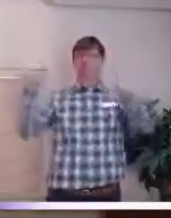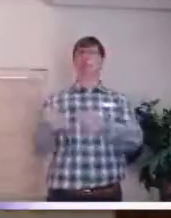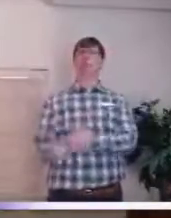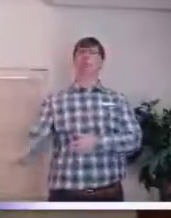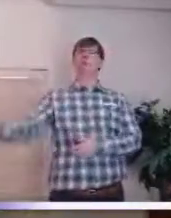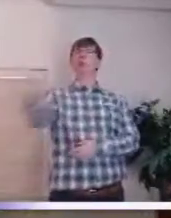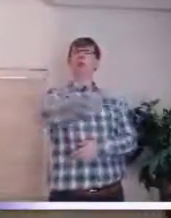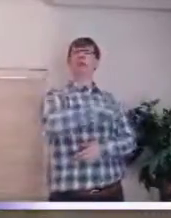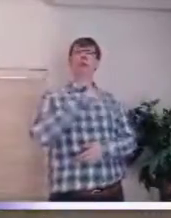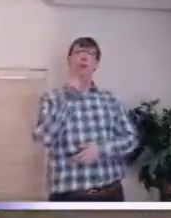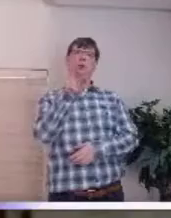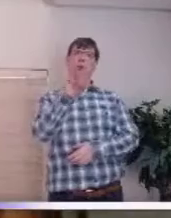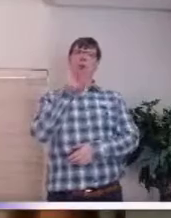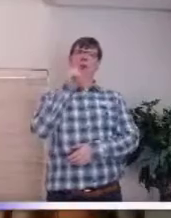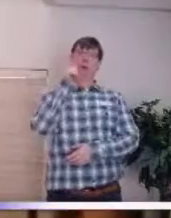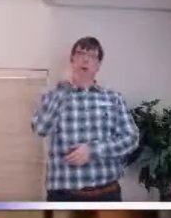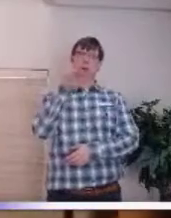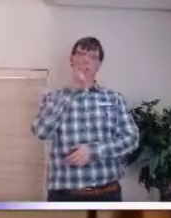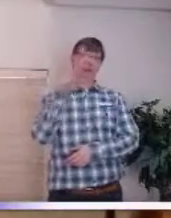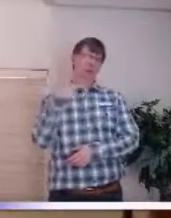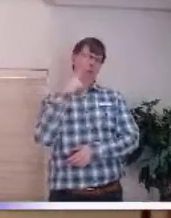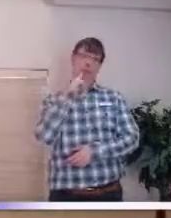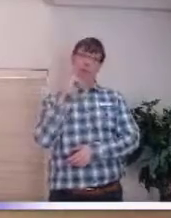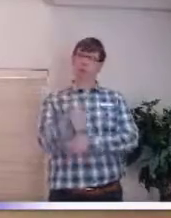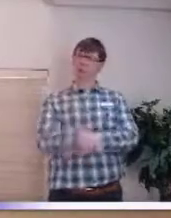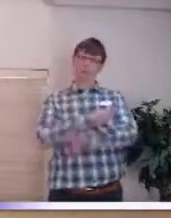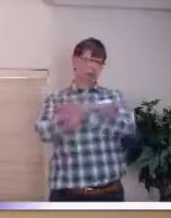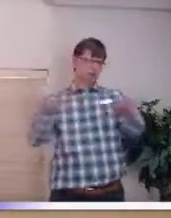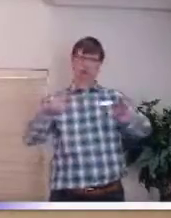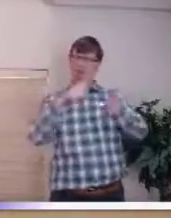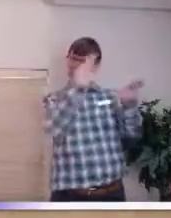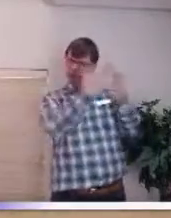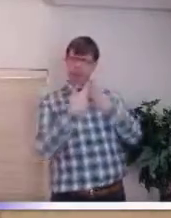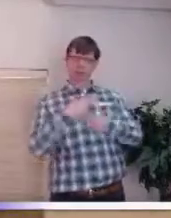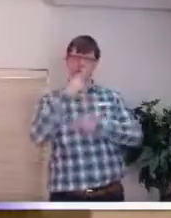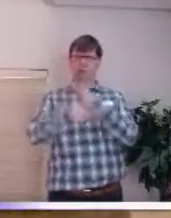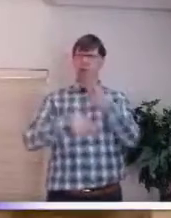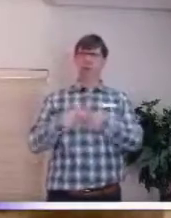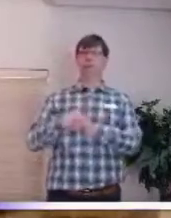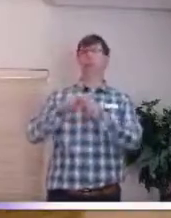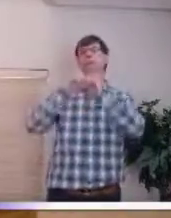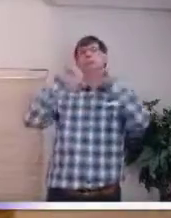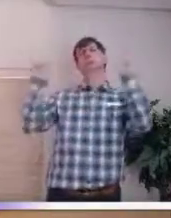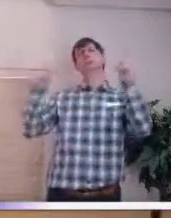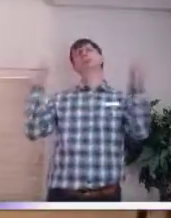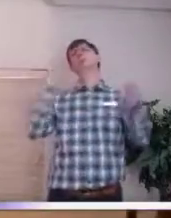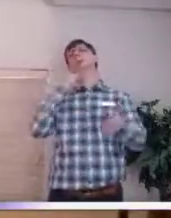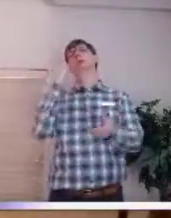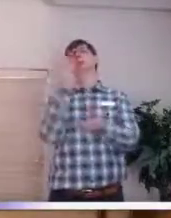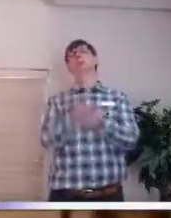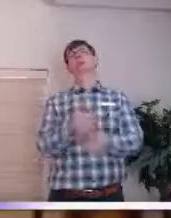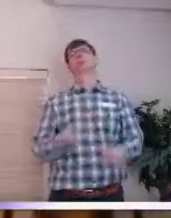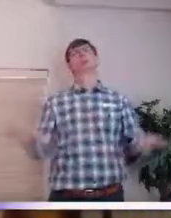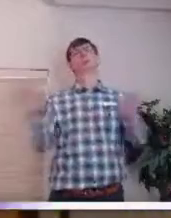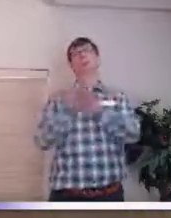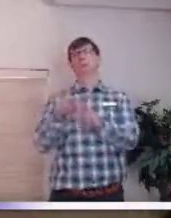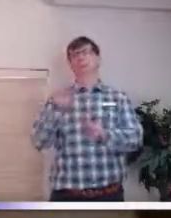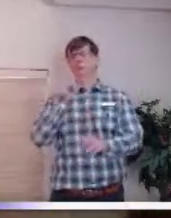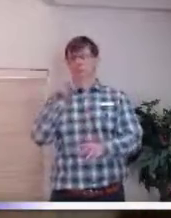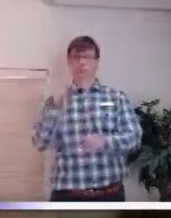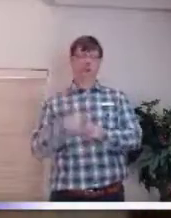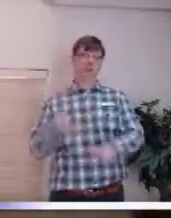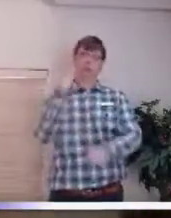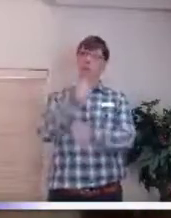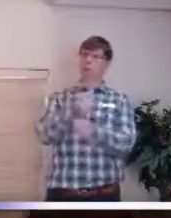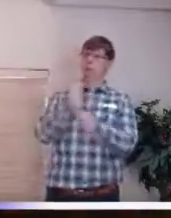life, or you're an unkind person and wanting to manifest something in your life, guess what? It